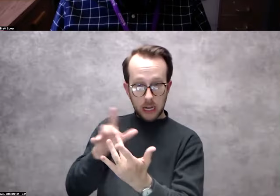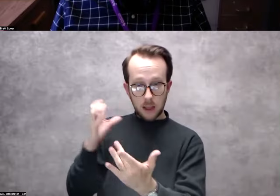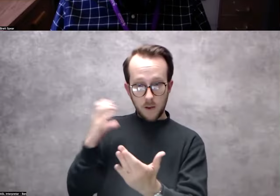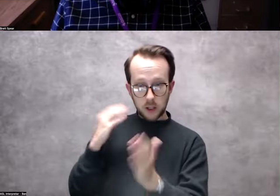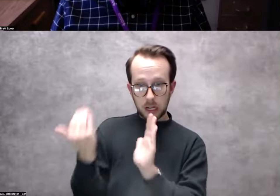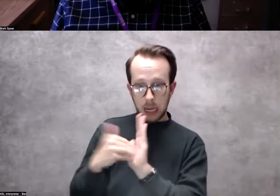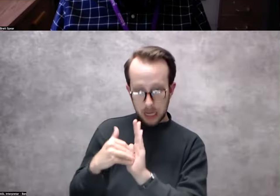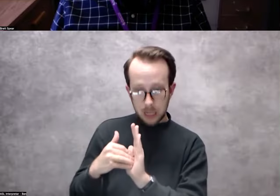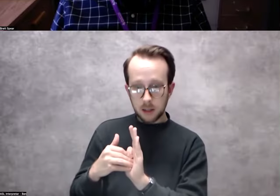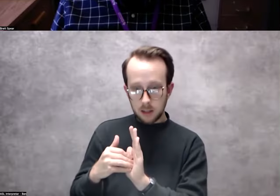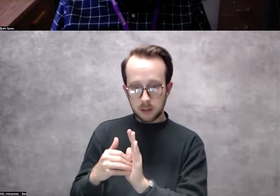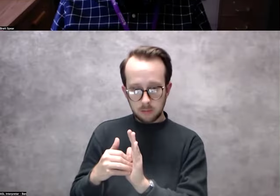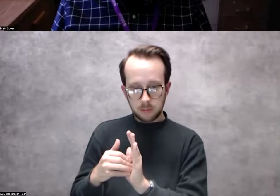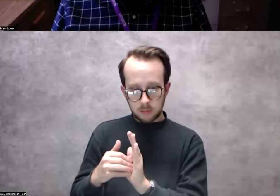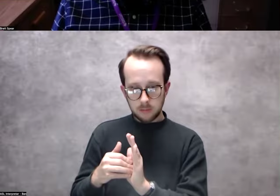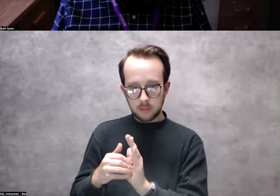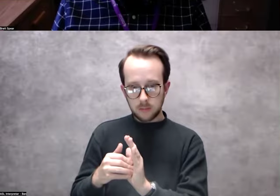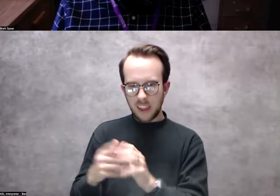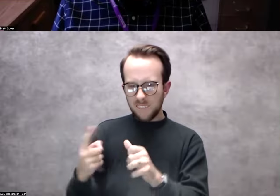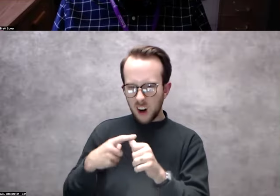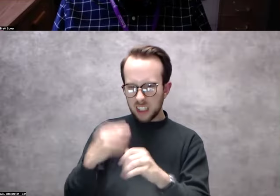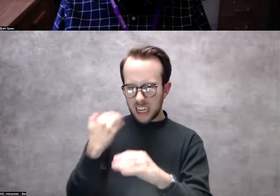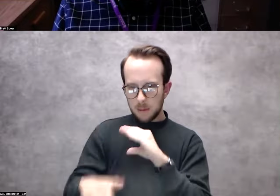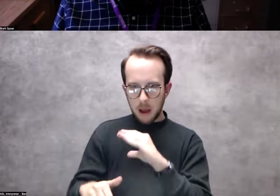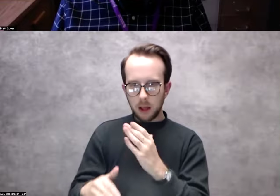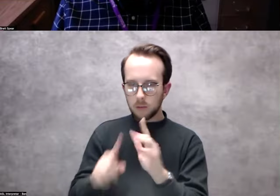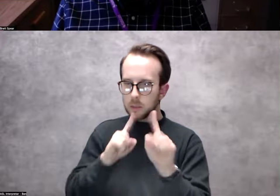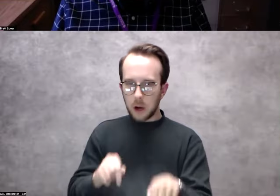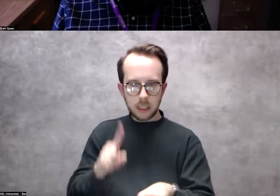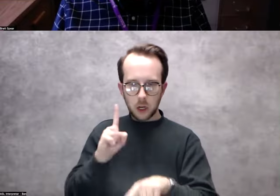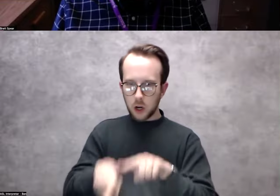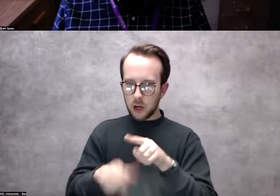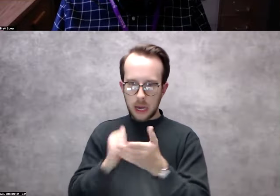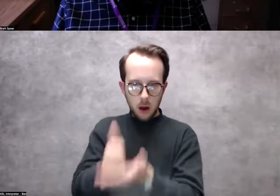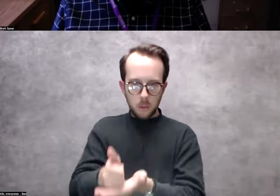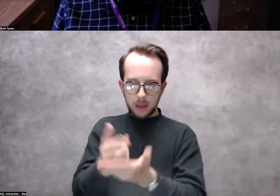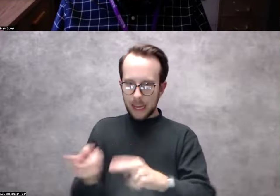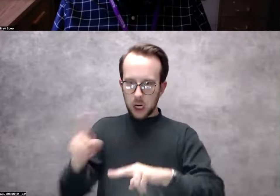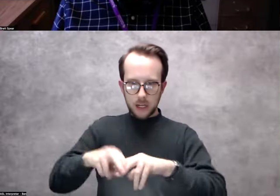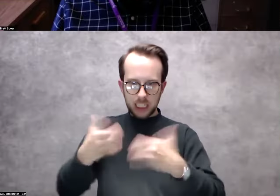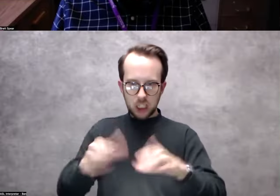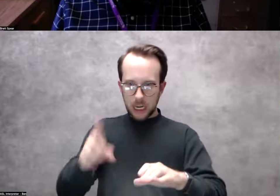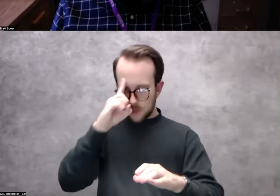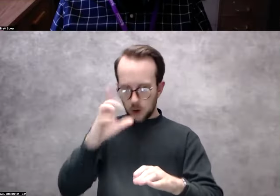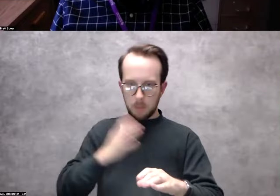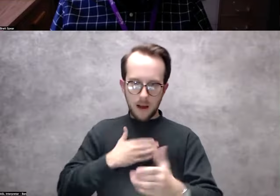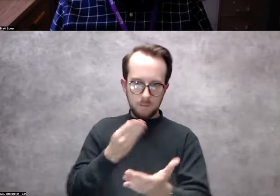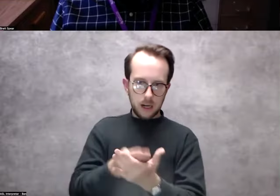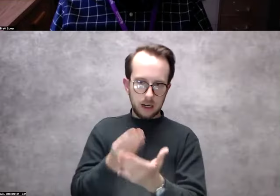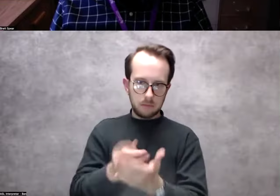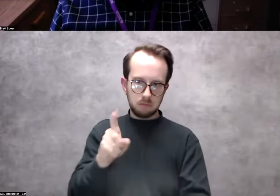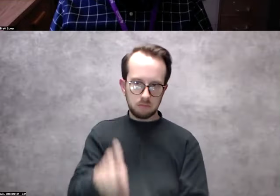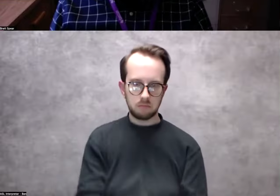original email response, she said she cannot help with increasing the chances of the application being funded.